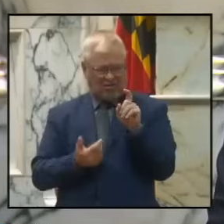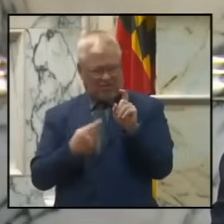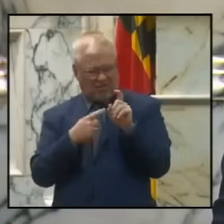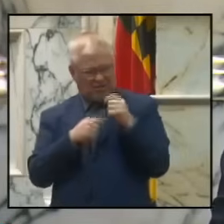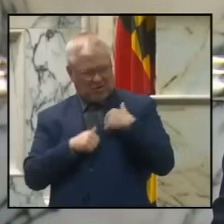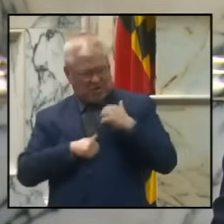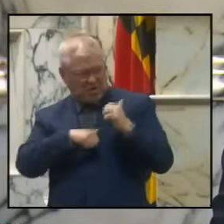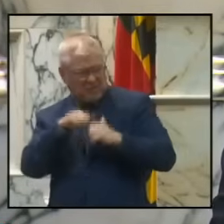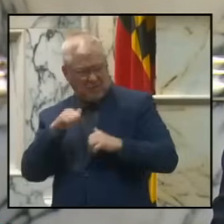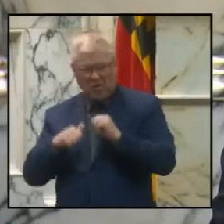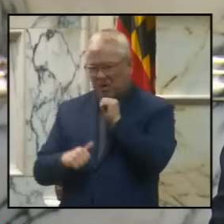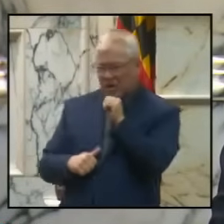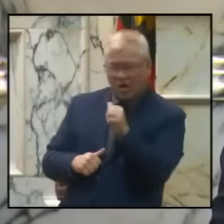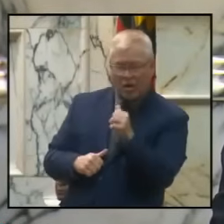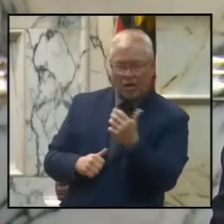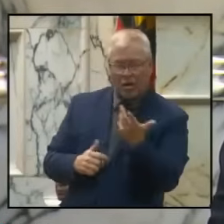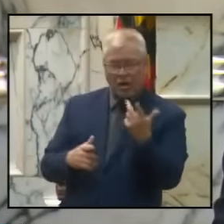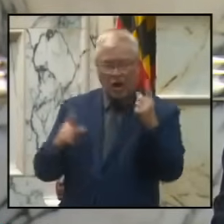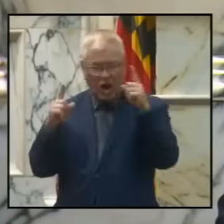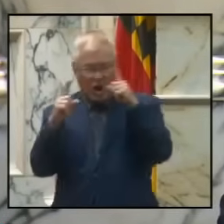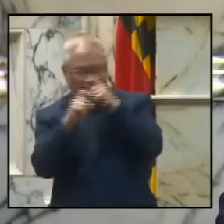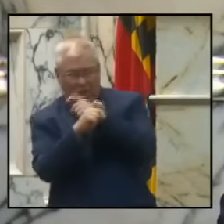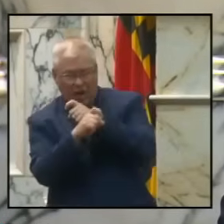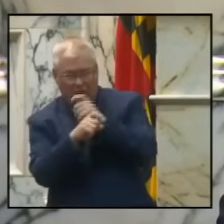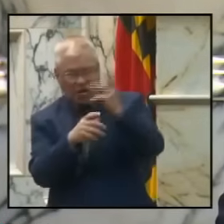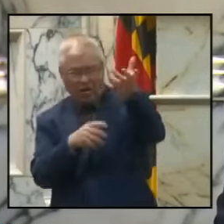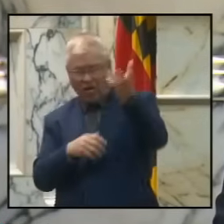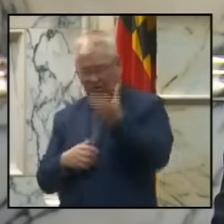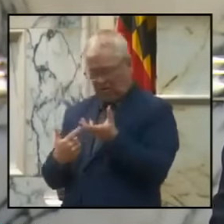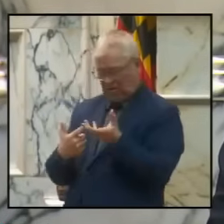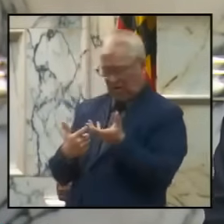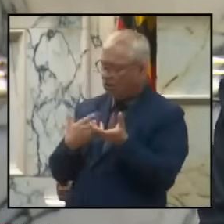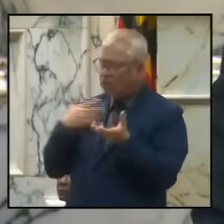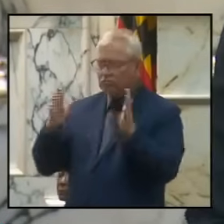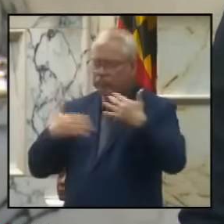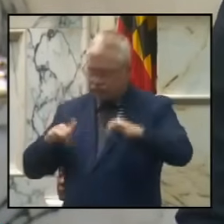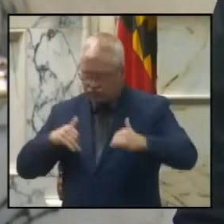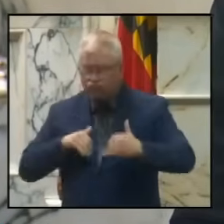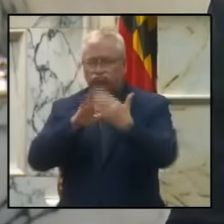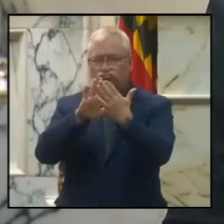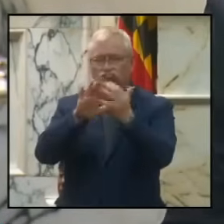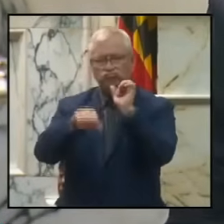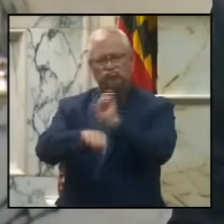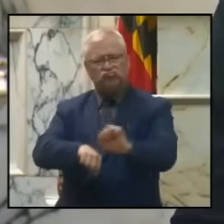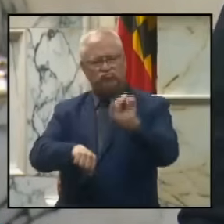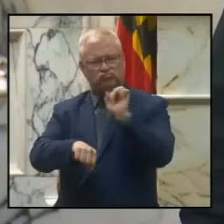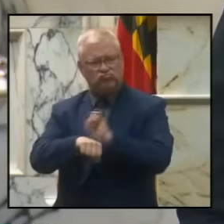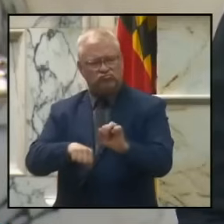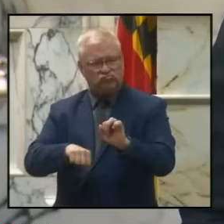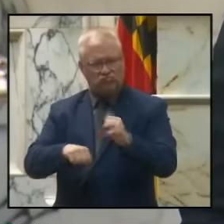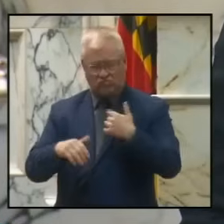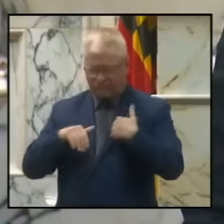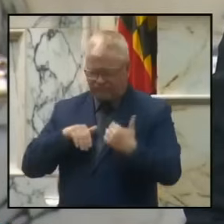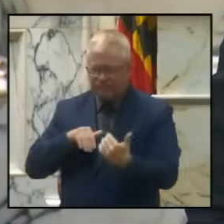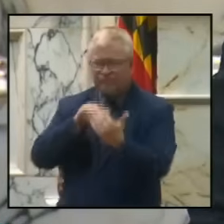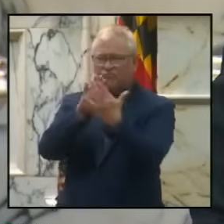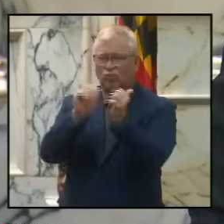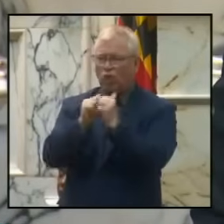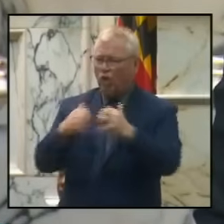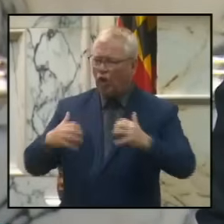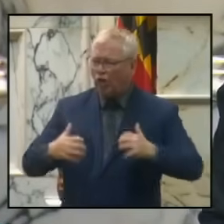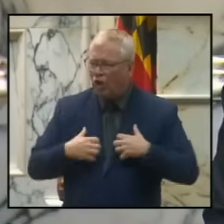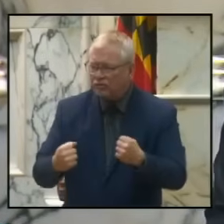come, we confront them. That we confront them with courage,